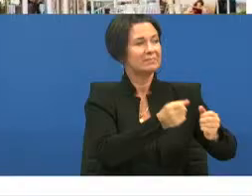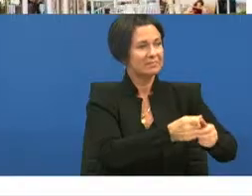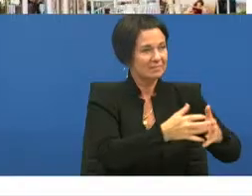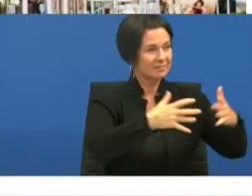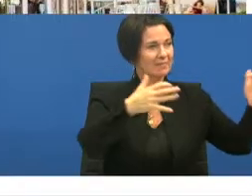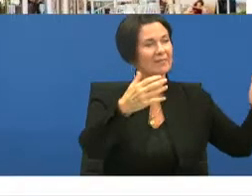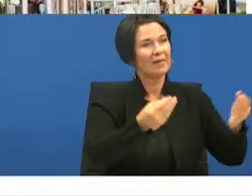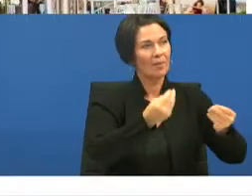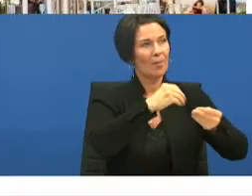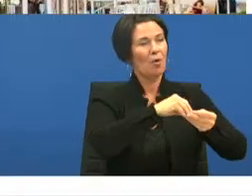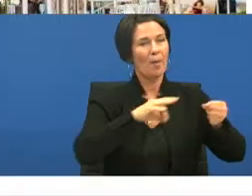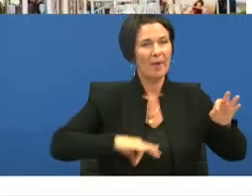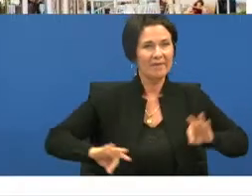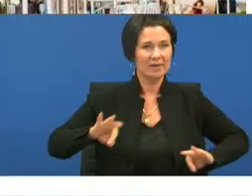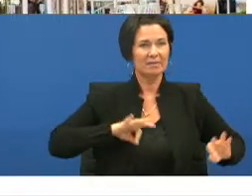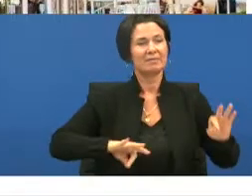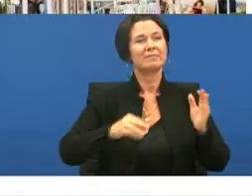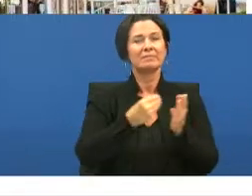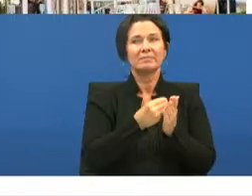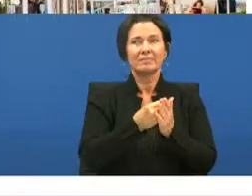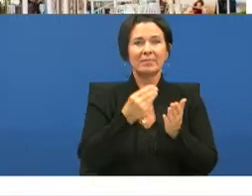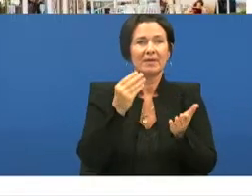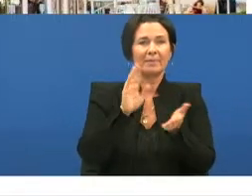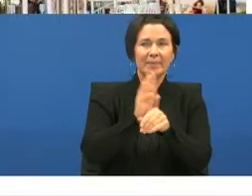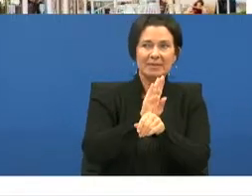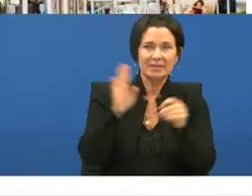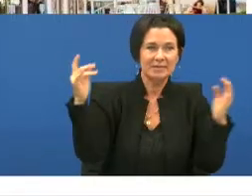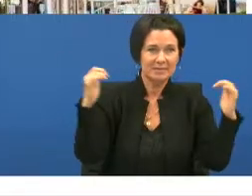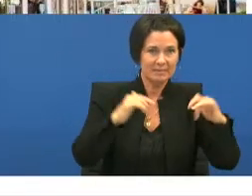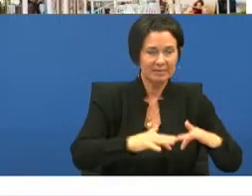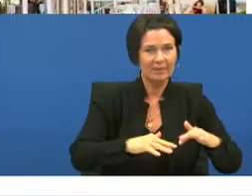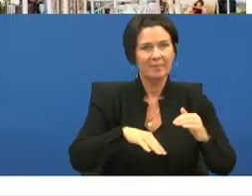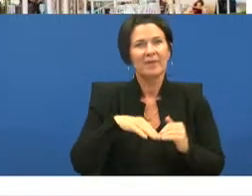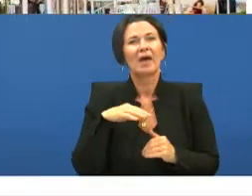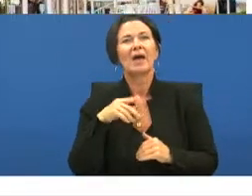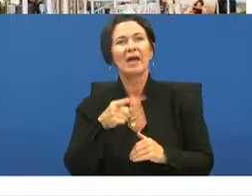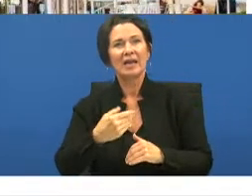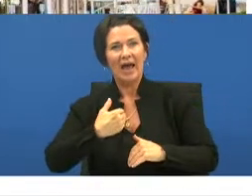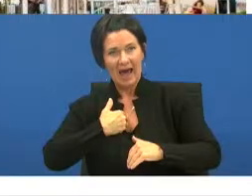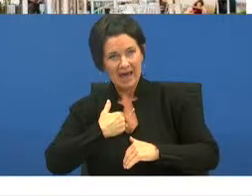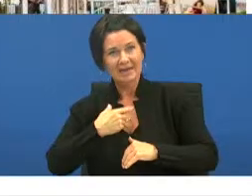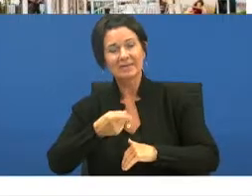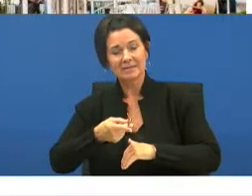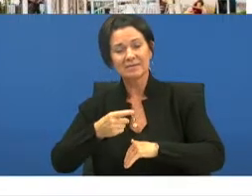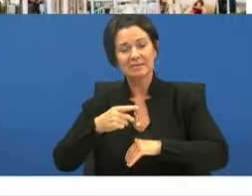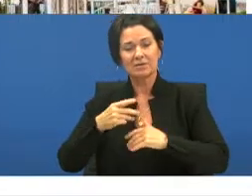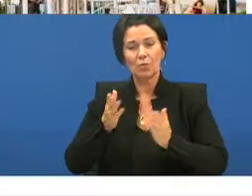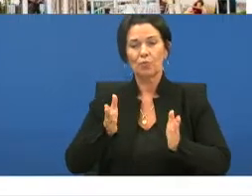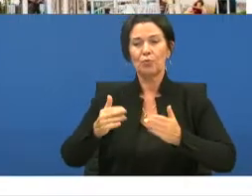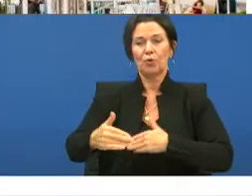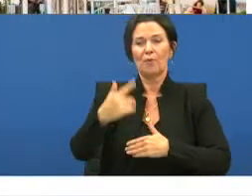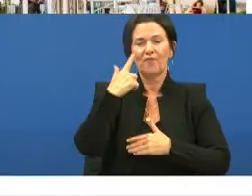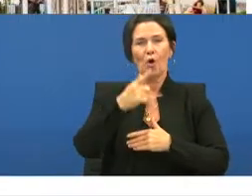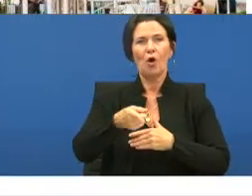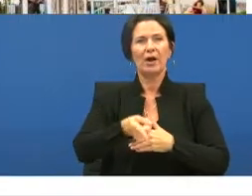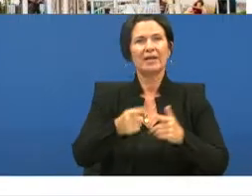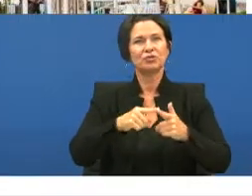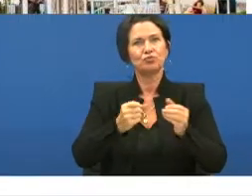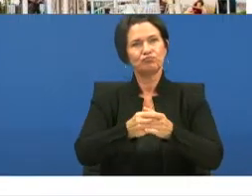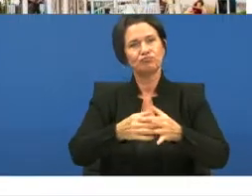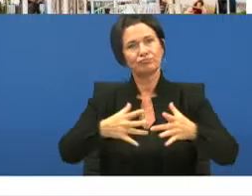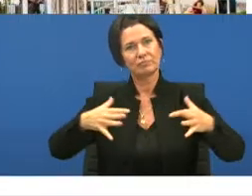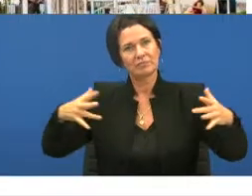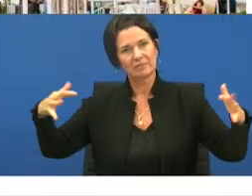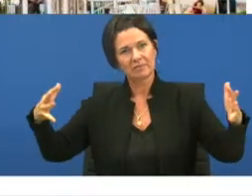exists, and can allow for sort of a rising tide and a growing pie that lifts all boats. With both of these venues,